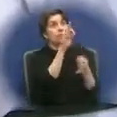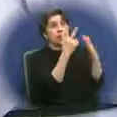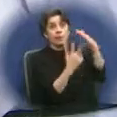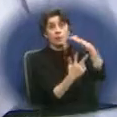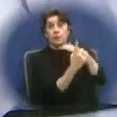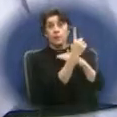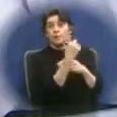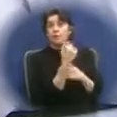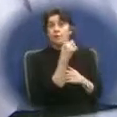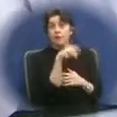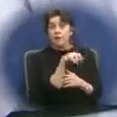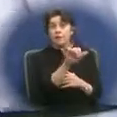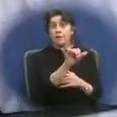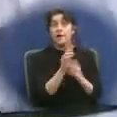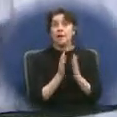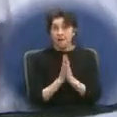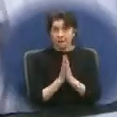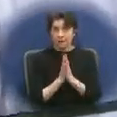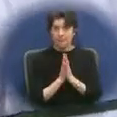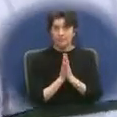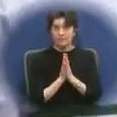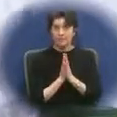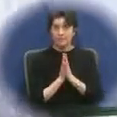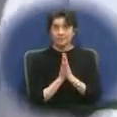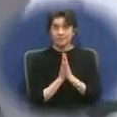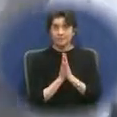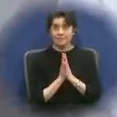forever and ever. Amen.